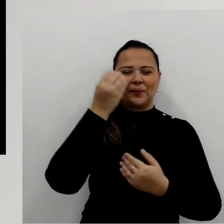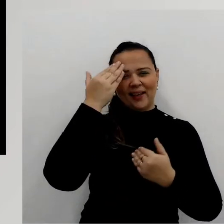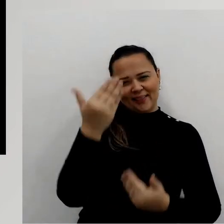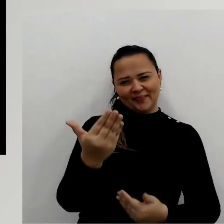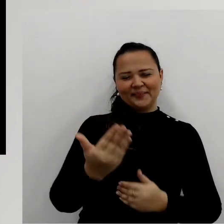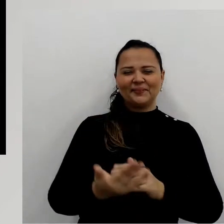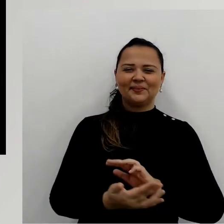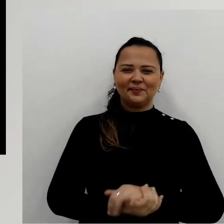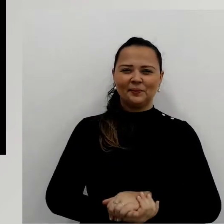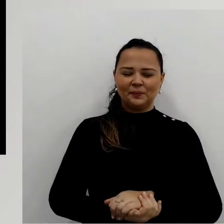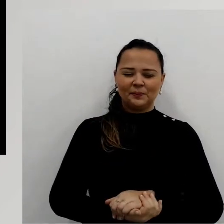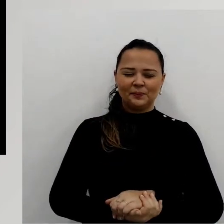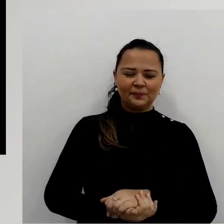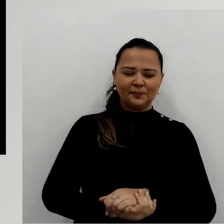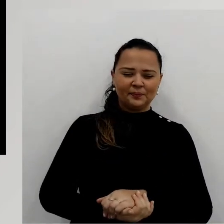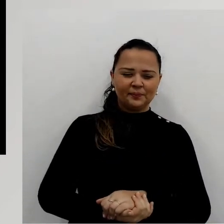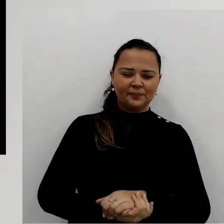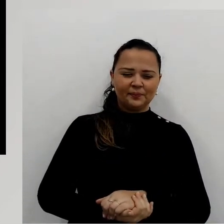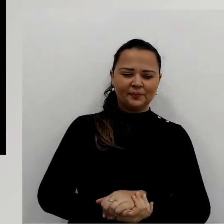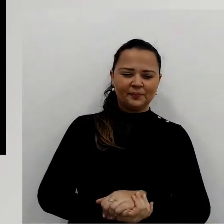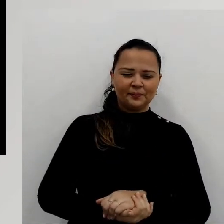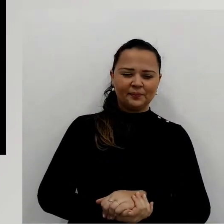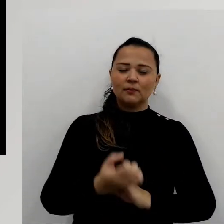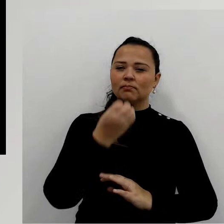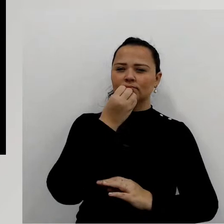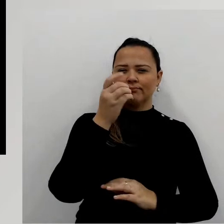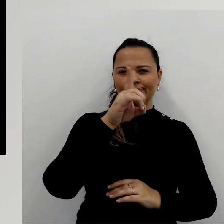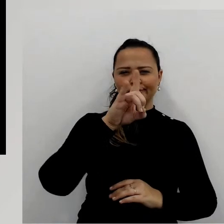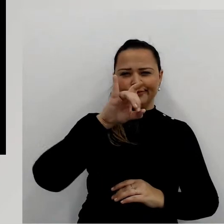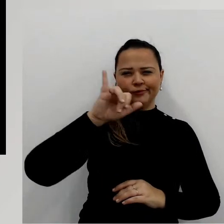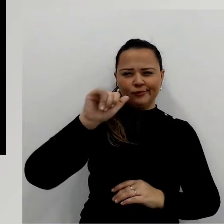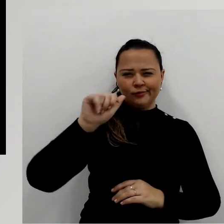good morning. Buen dia.